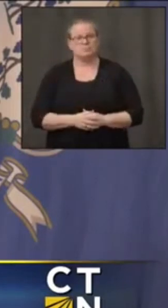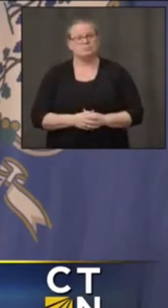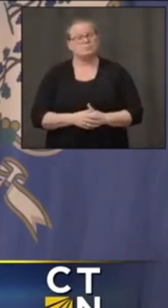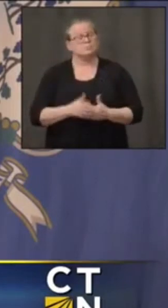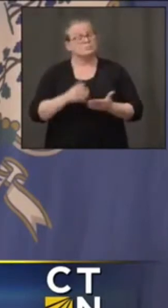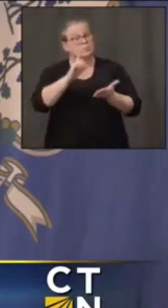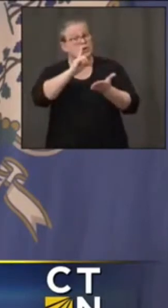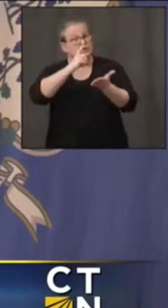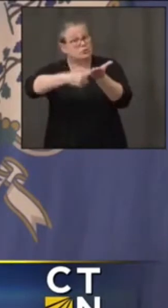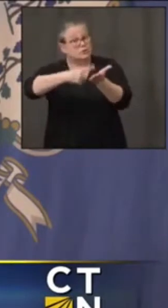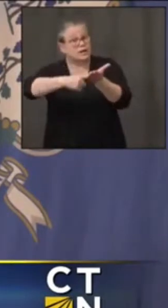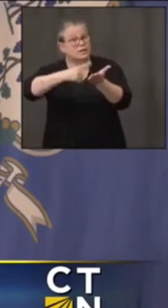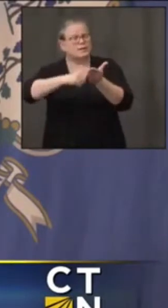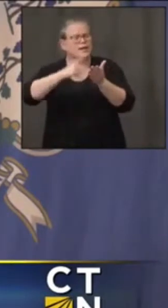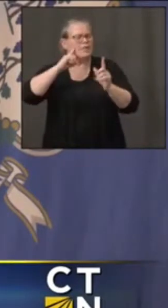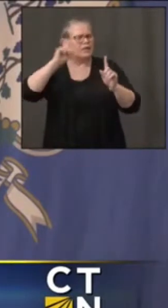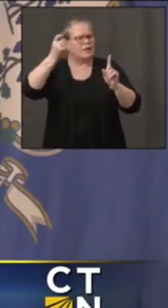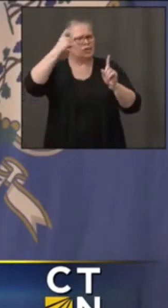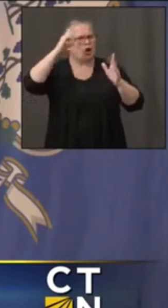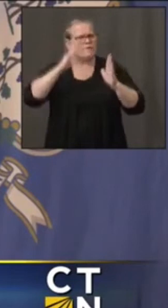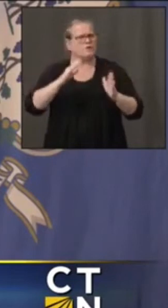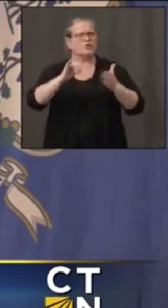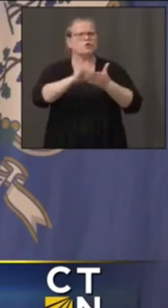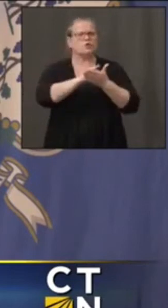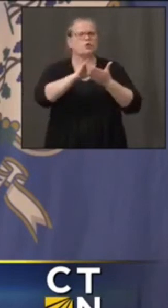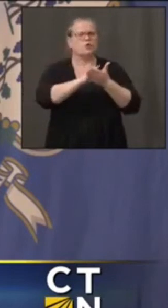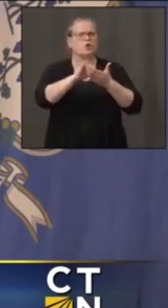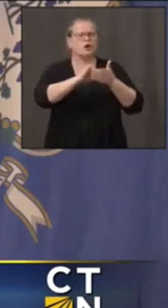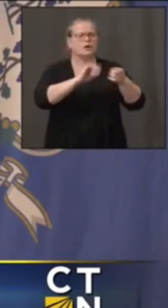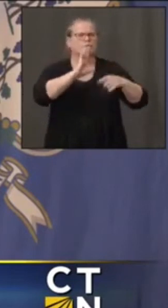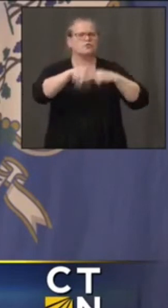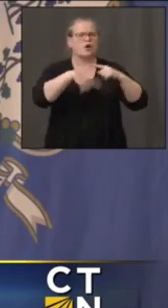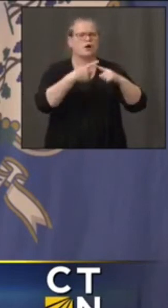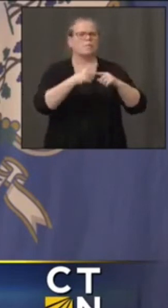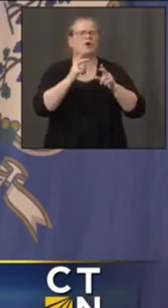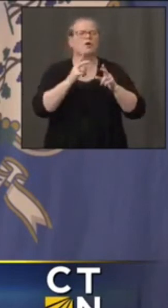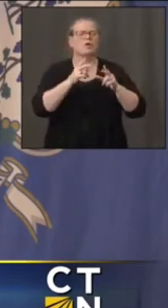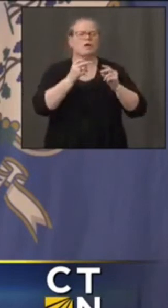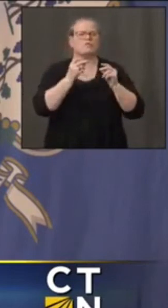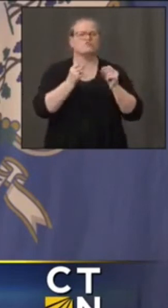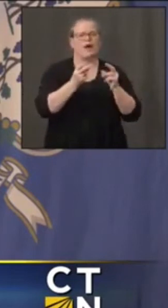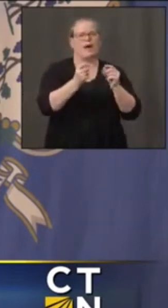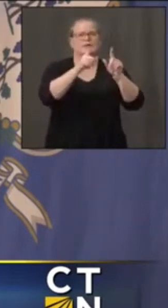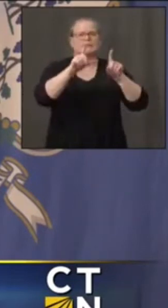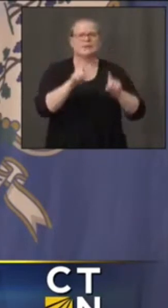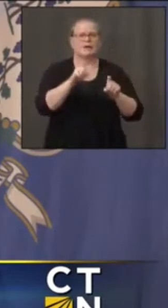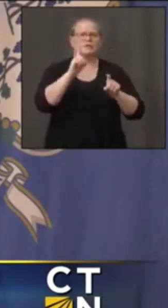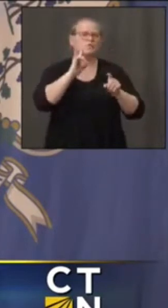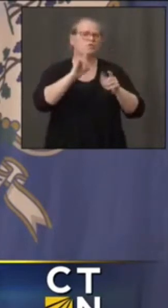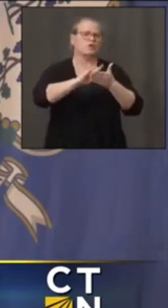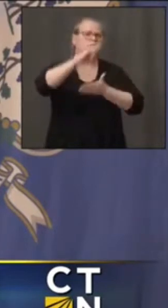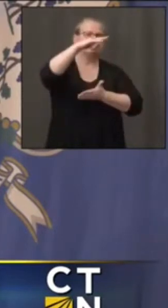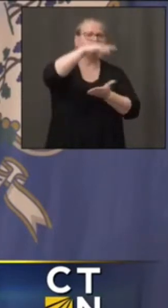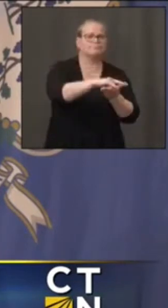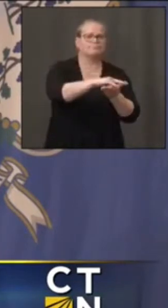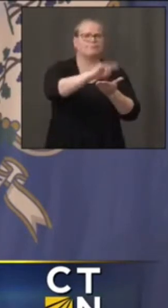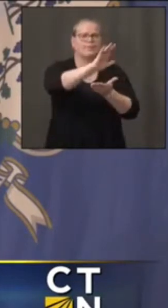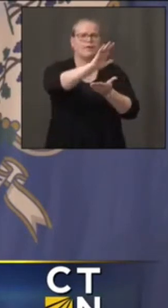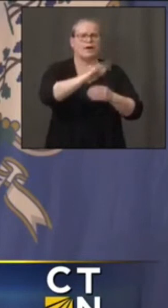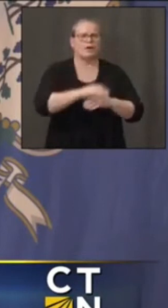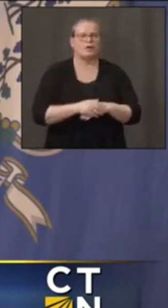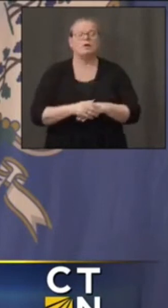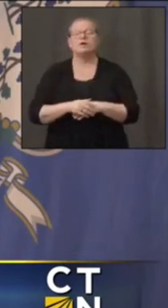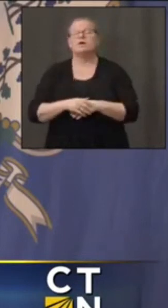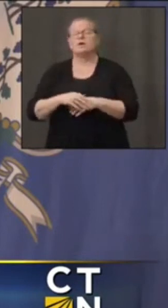tests? I think Governor Cuomo's been talking about that in New York for travelers. Right now we have the PCR test, is my understanding,